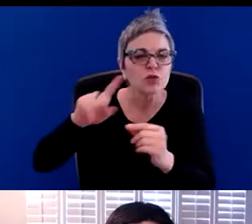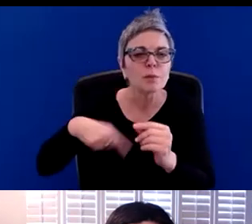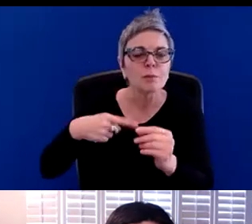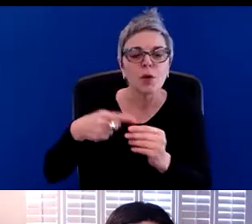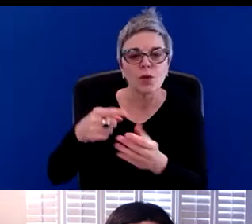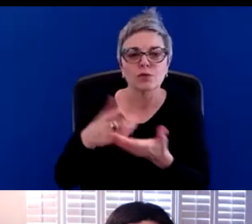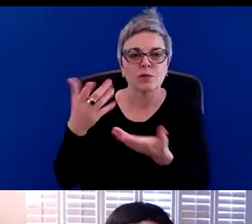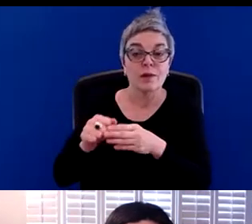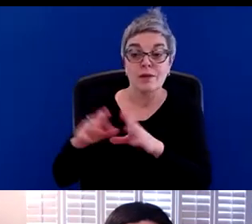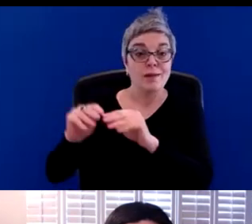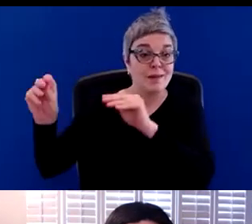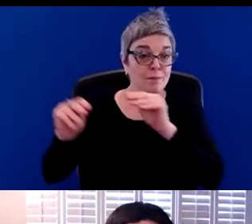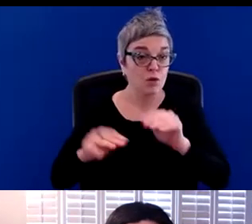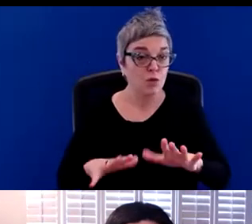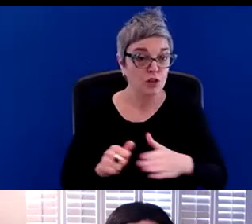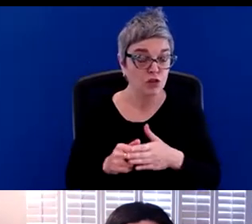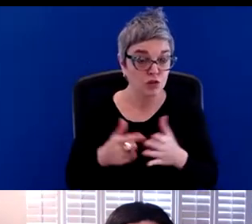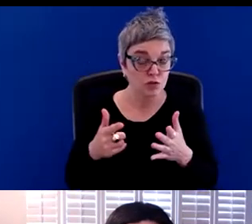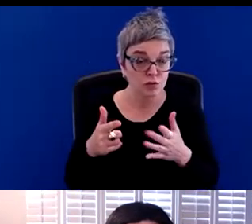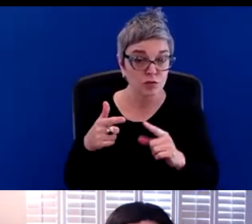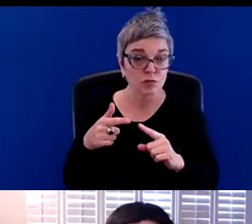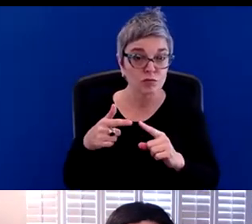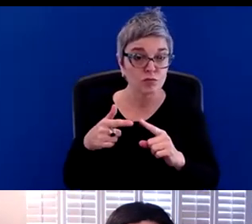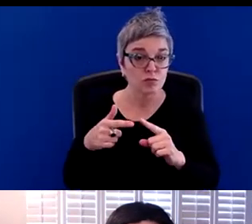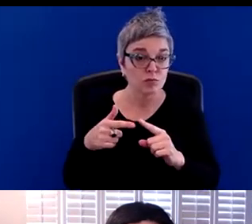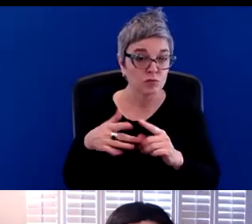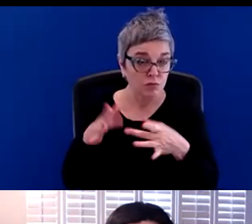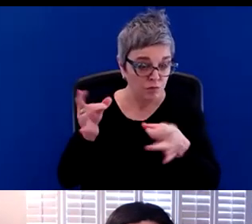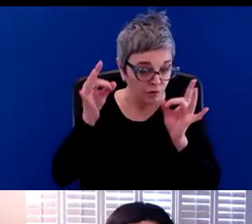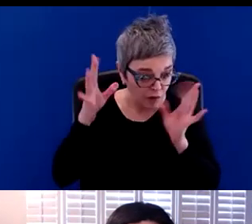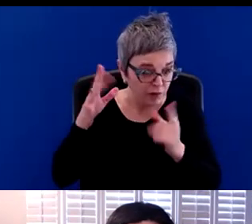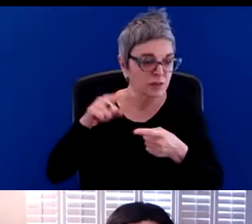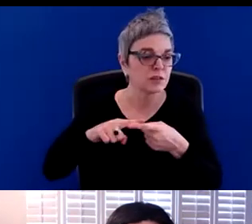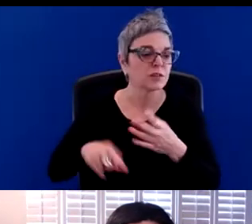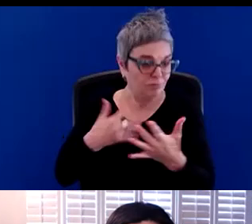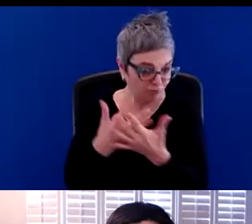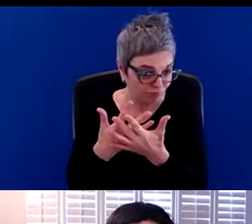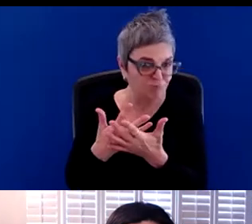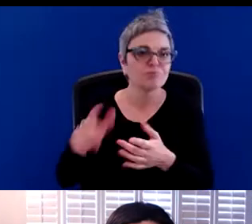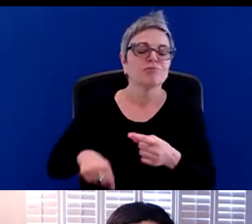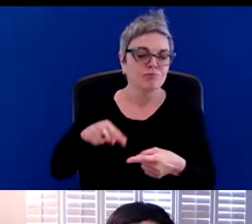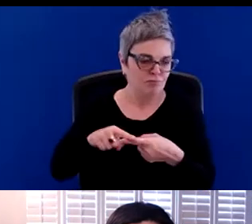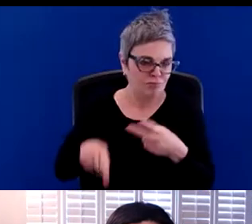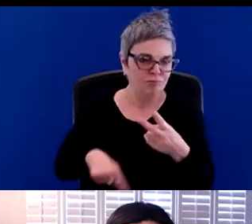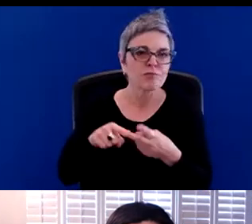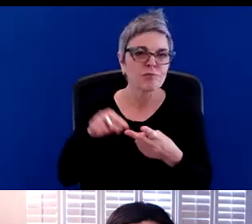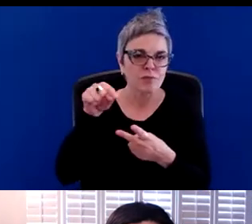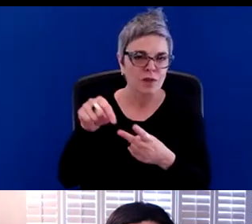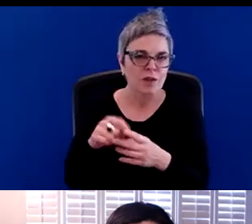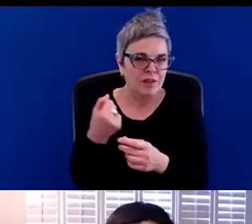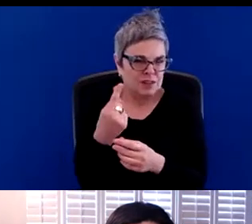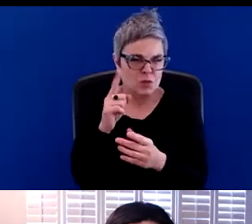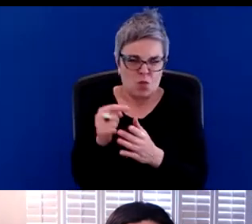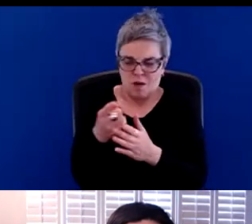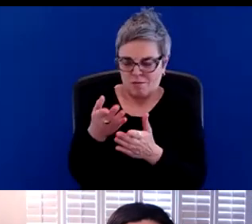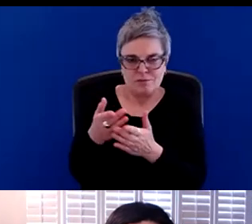at the border and the like. And granted, in full transparency, this is one of the first pieces Sarah and I co-wrote